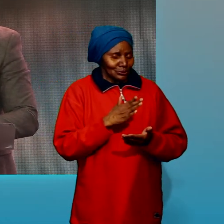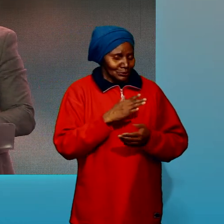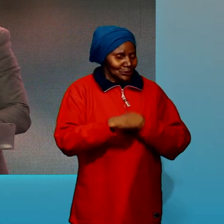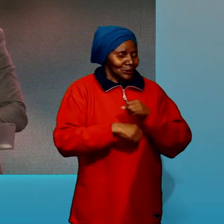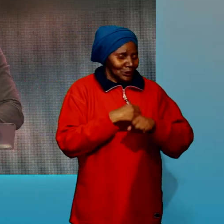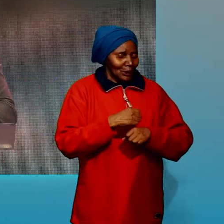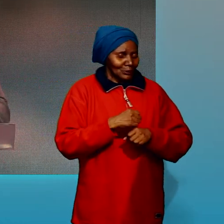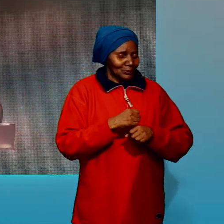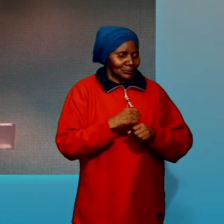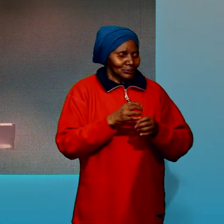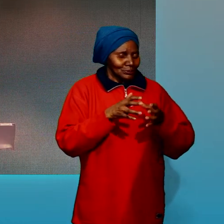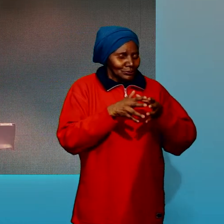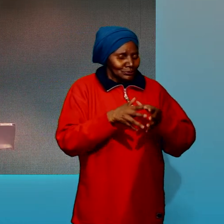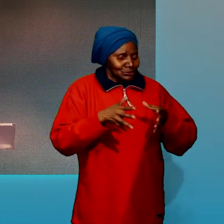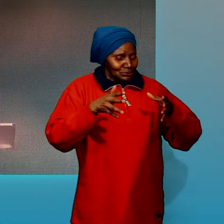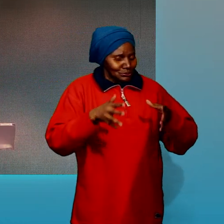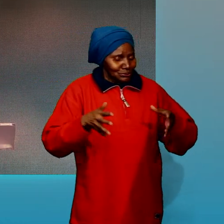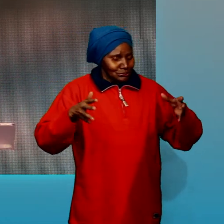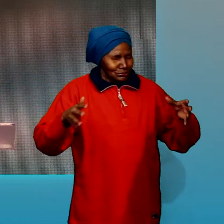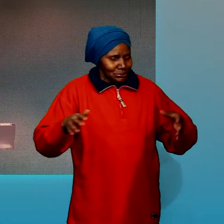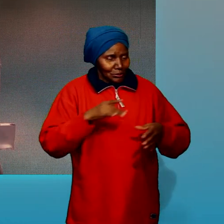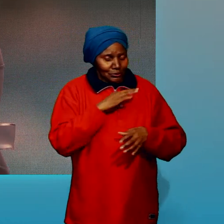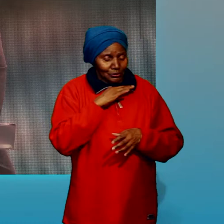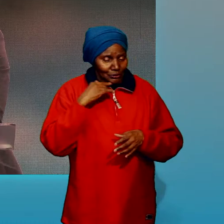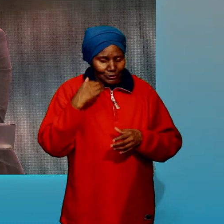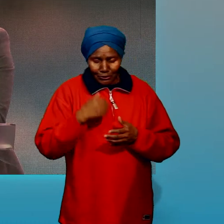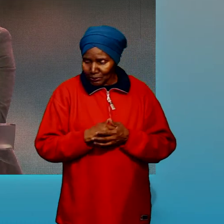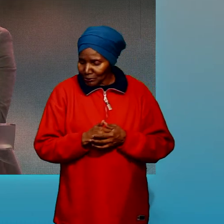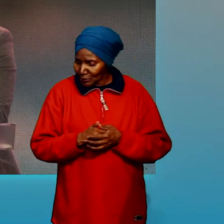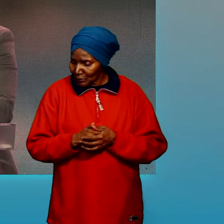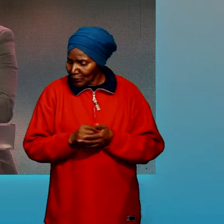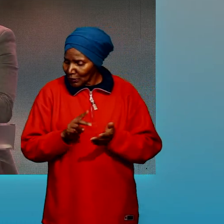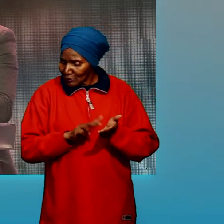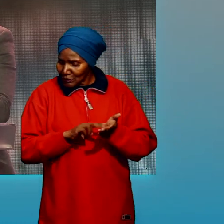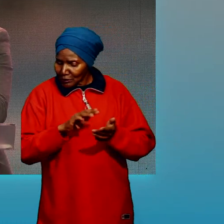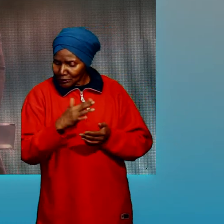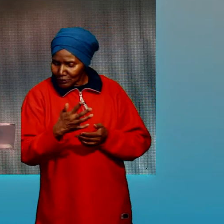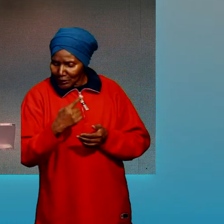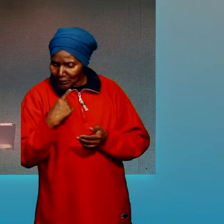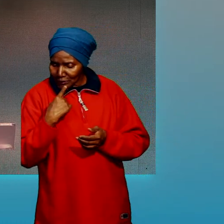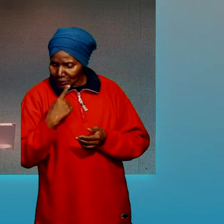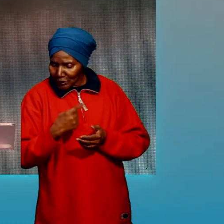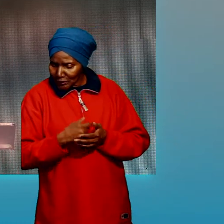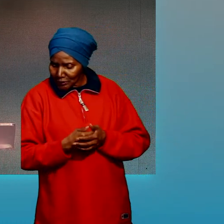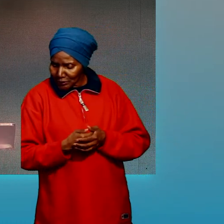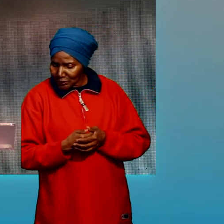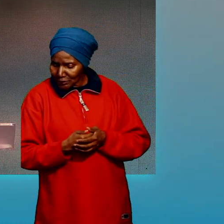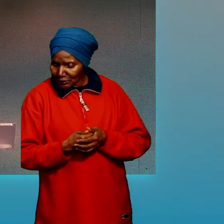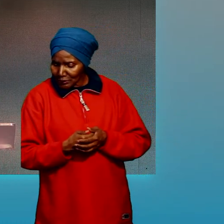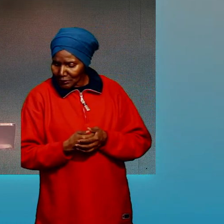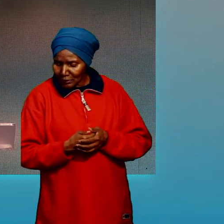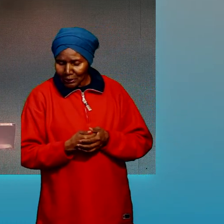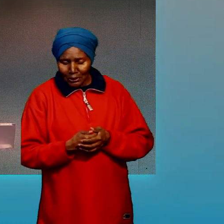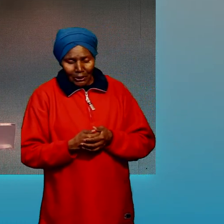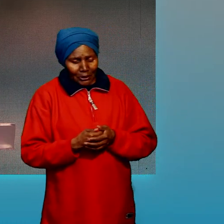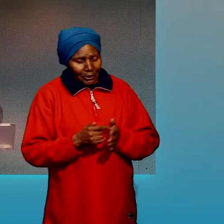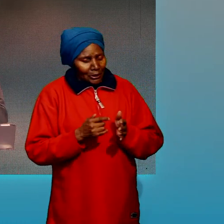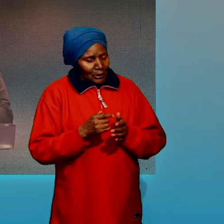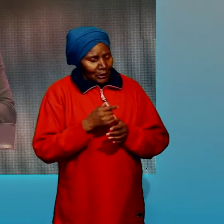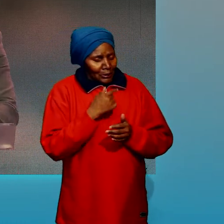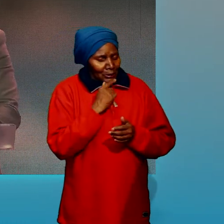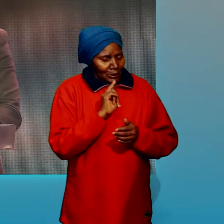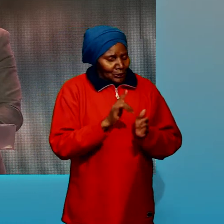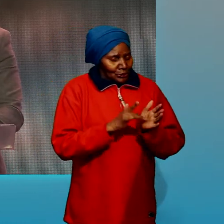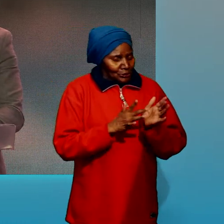Amen? Verse 5 tells us ultimately that is the people he's speaking to there are the